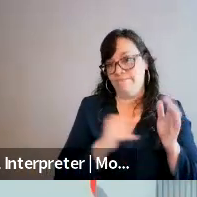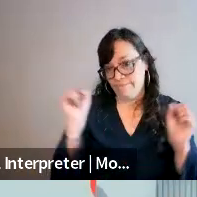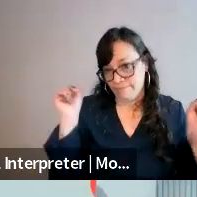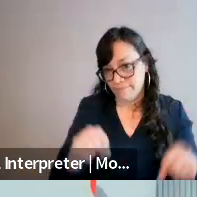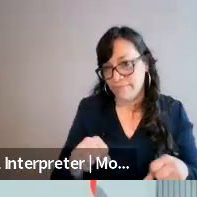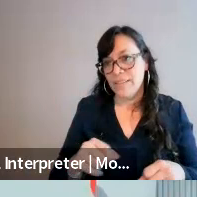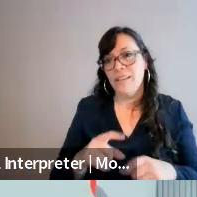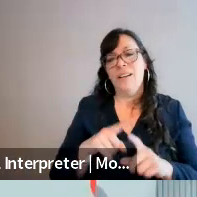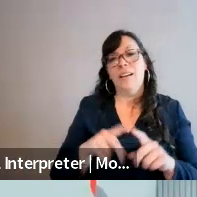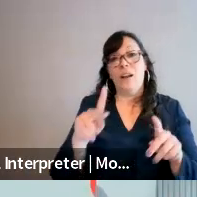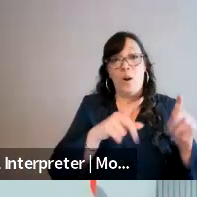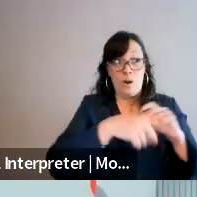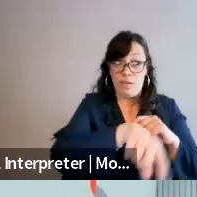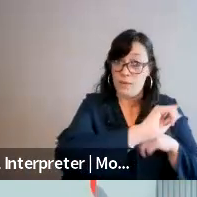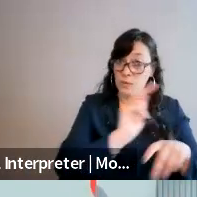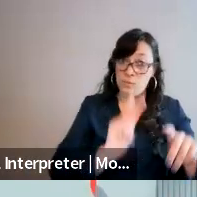people would technically be